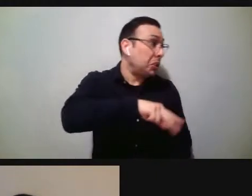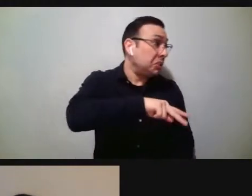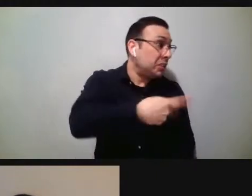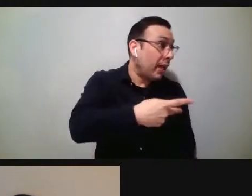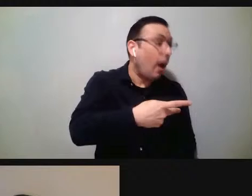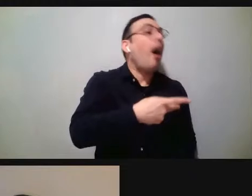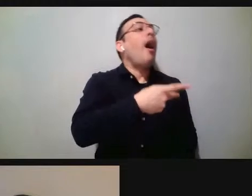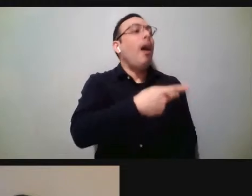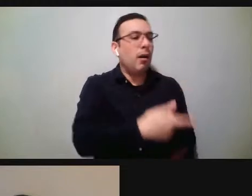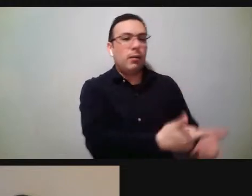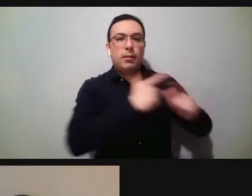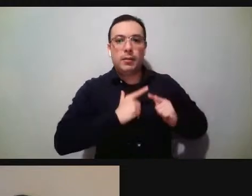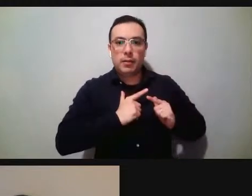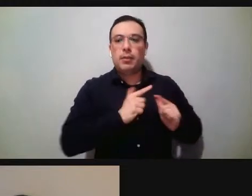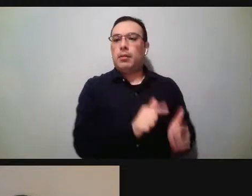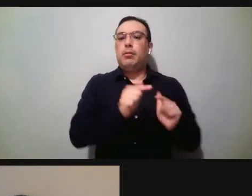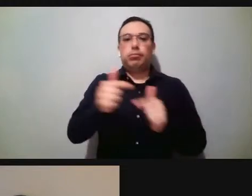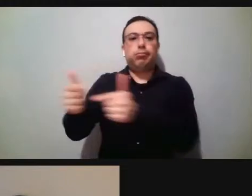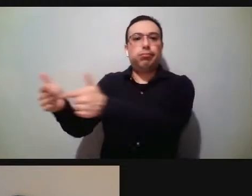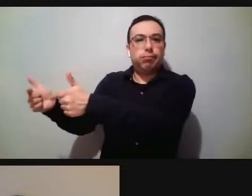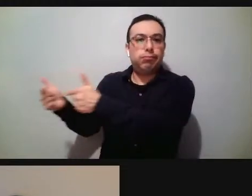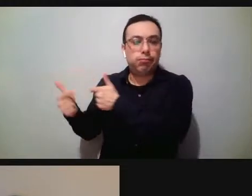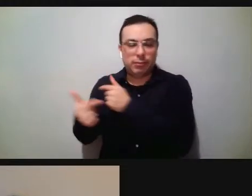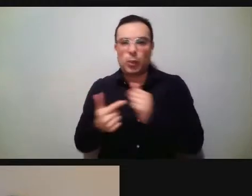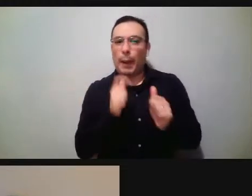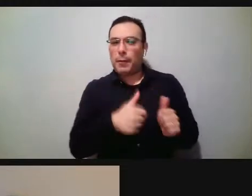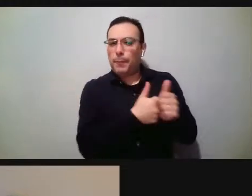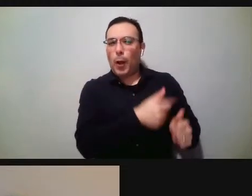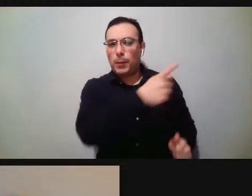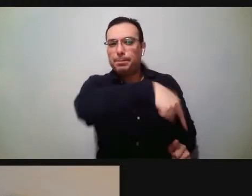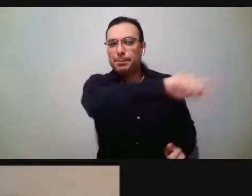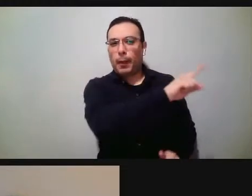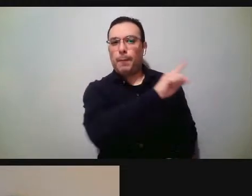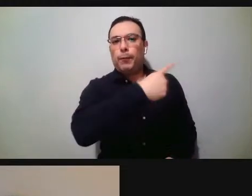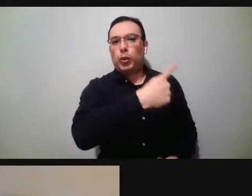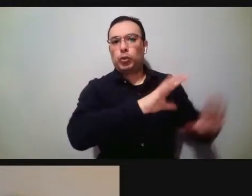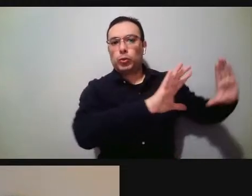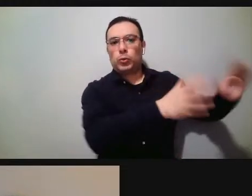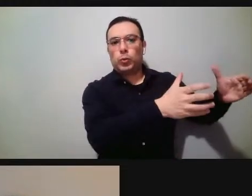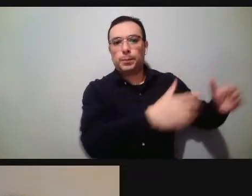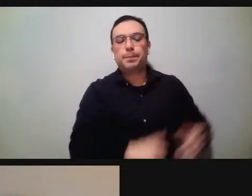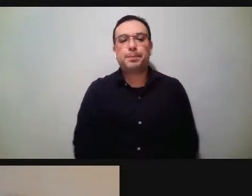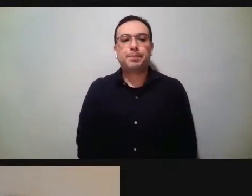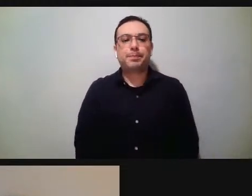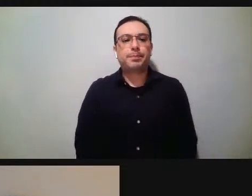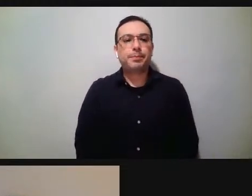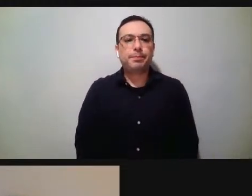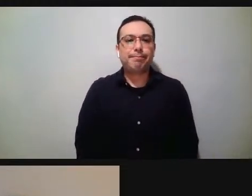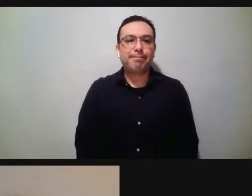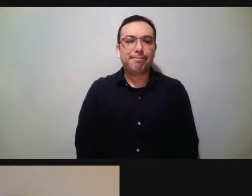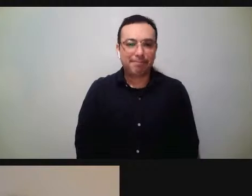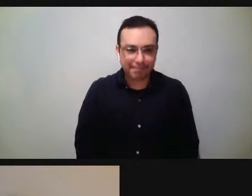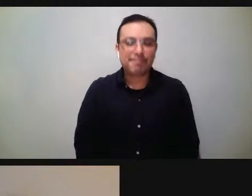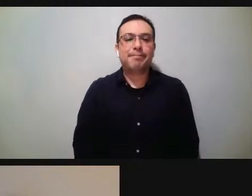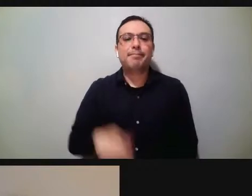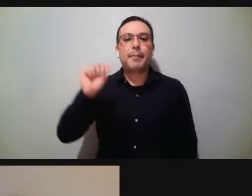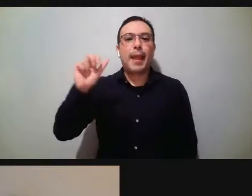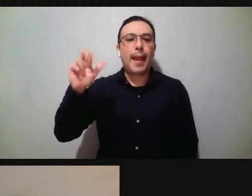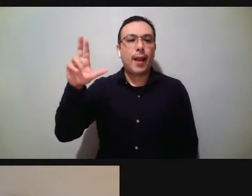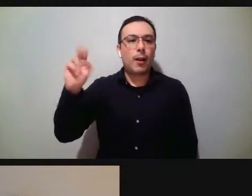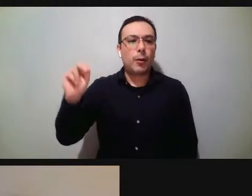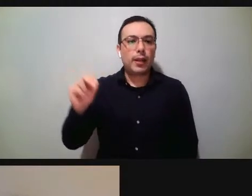future. And the next question is very important for those states that, or, you know, those locations that are, you